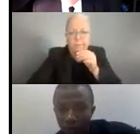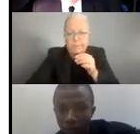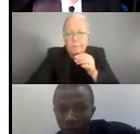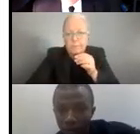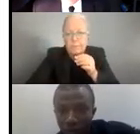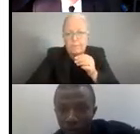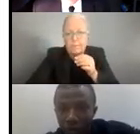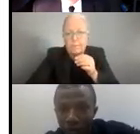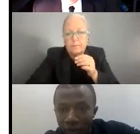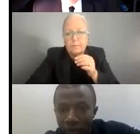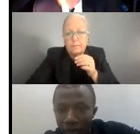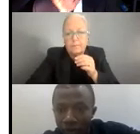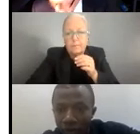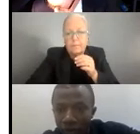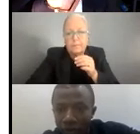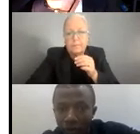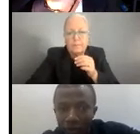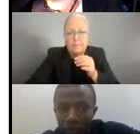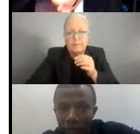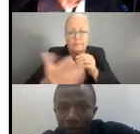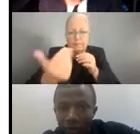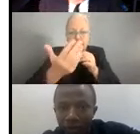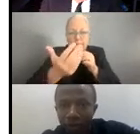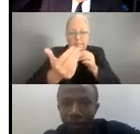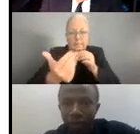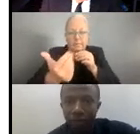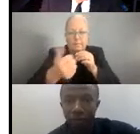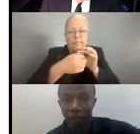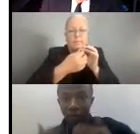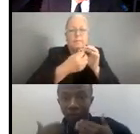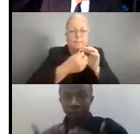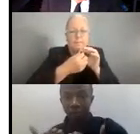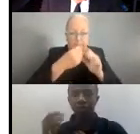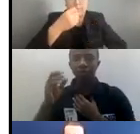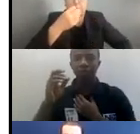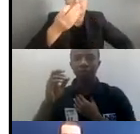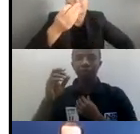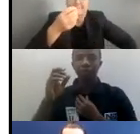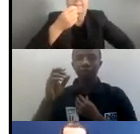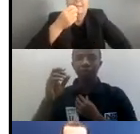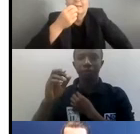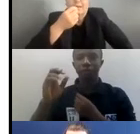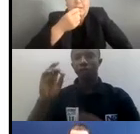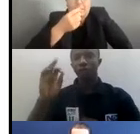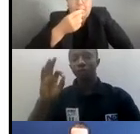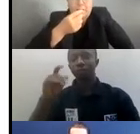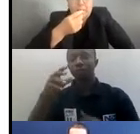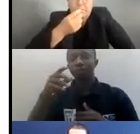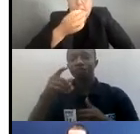go. Okay. Okay, go ahead. Okay. Responsible for civil registration in